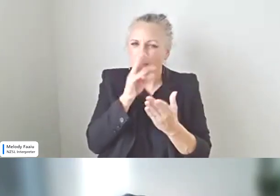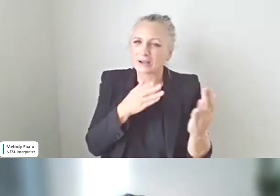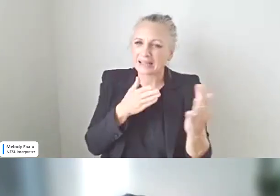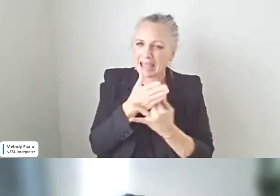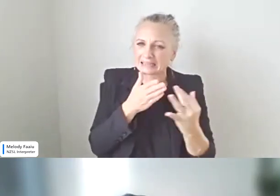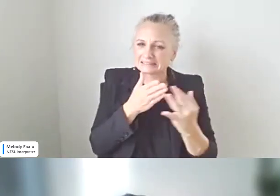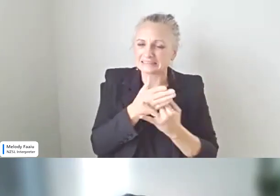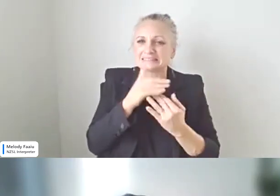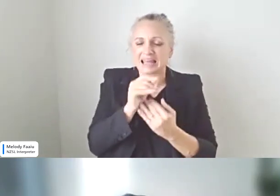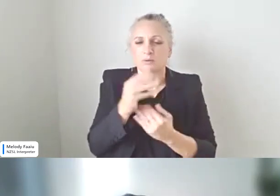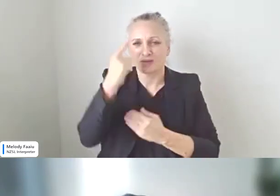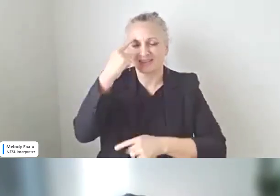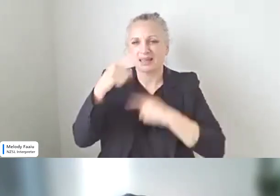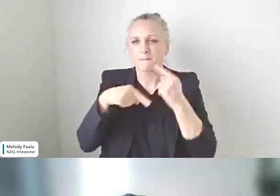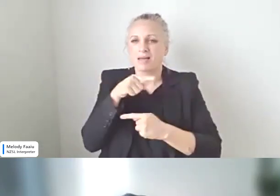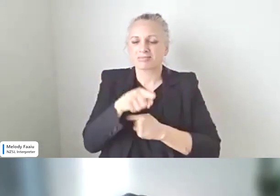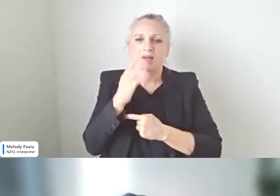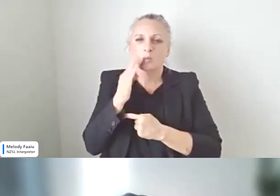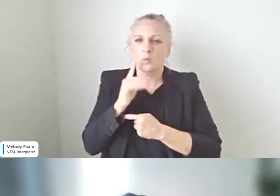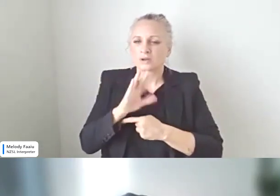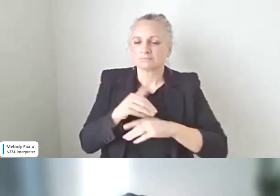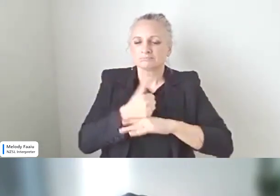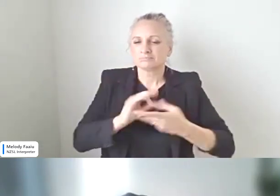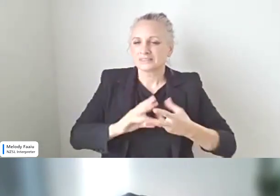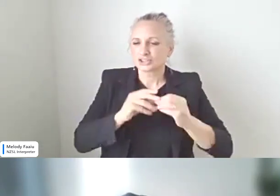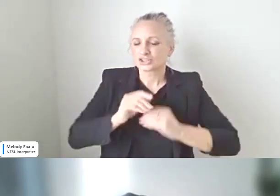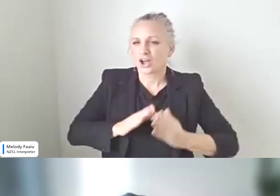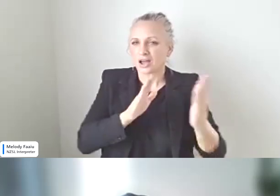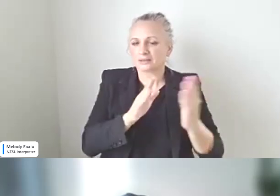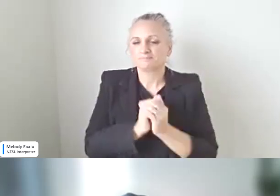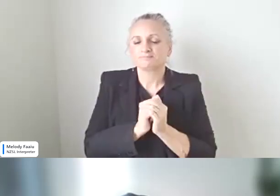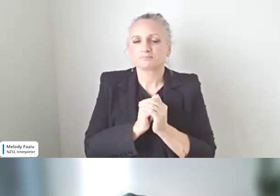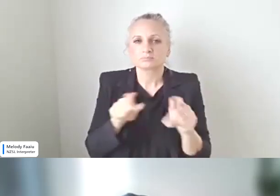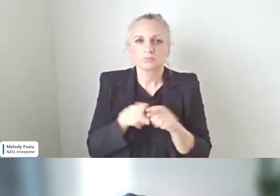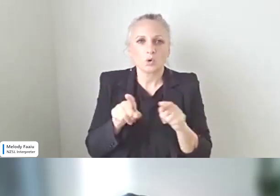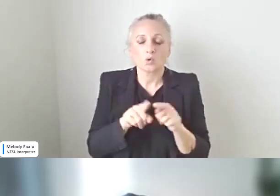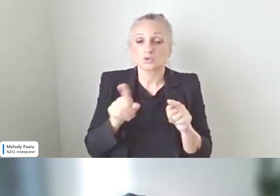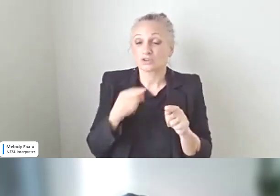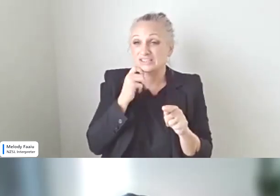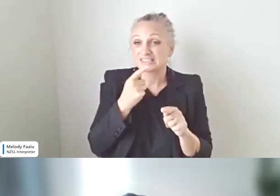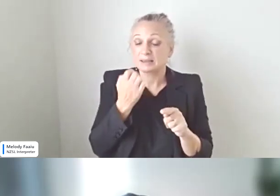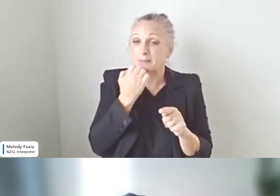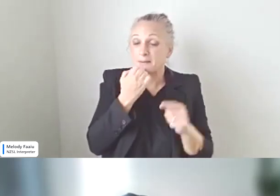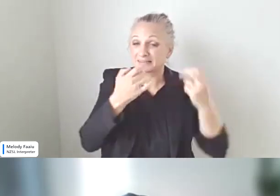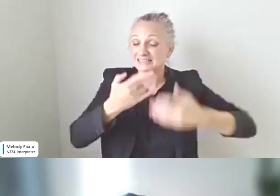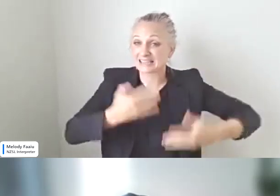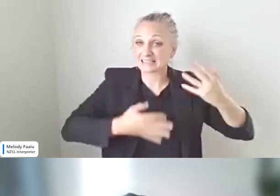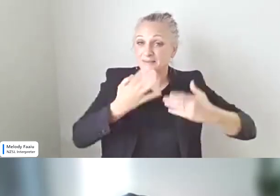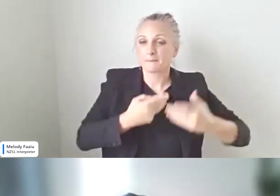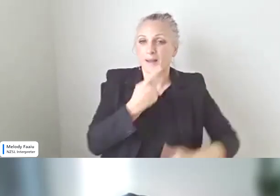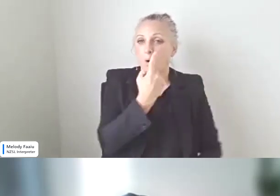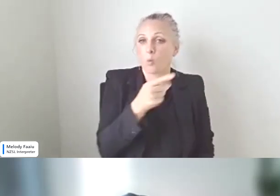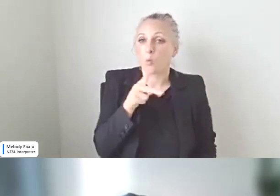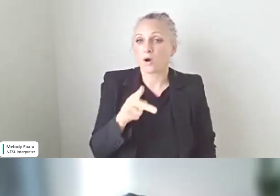Zealand, the US, anywhere from 1 in 4 to 1 in 5 people presently have a disability. But I